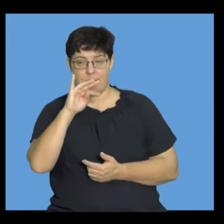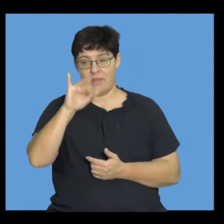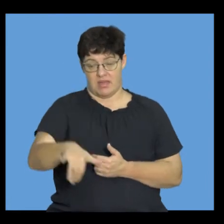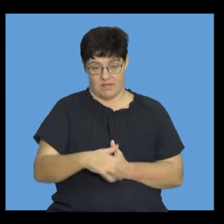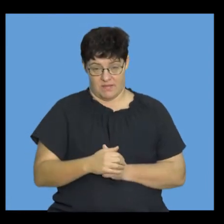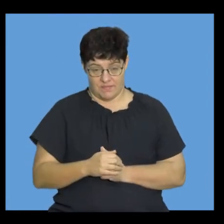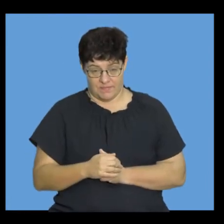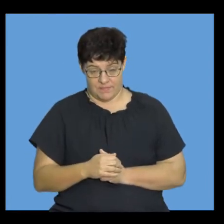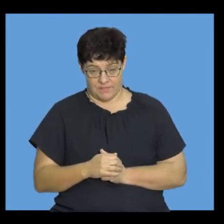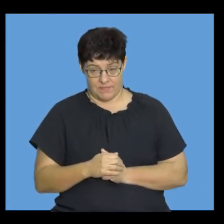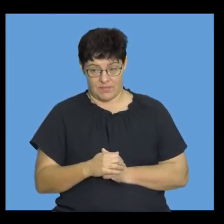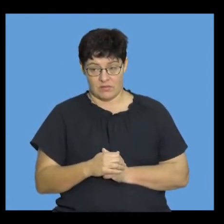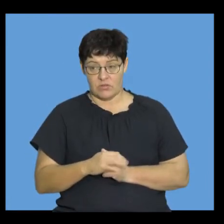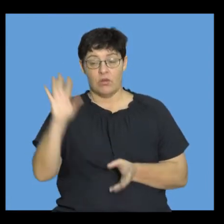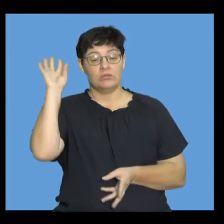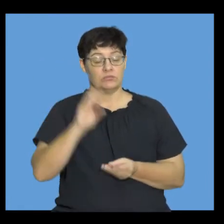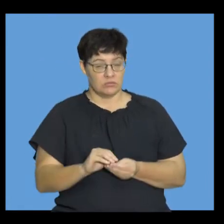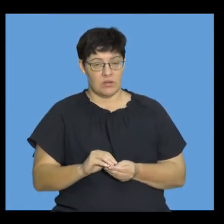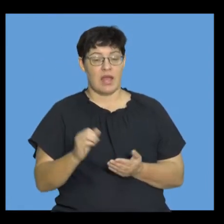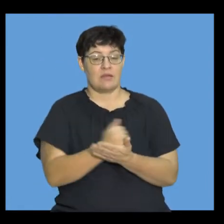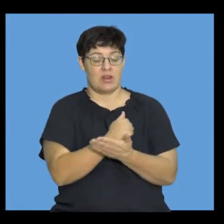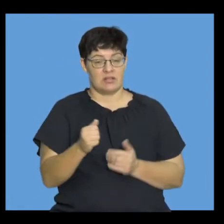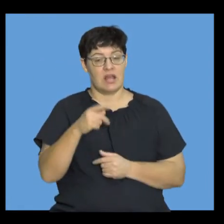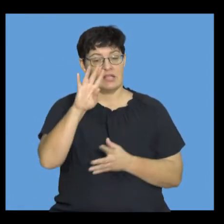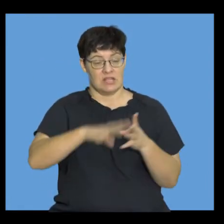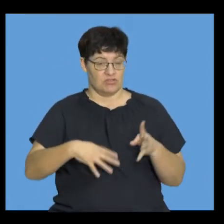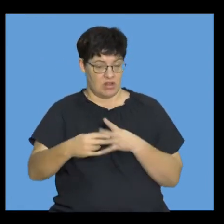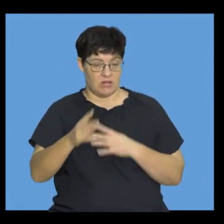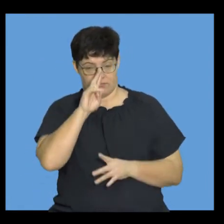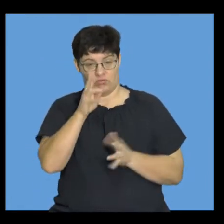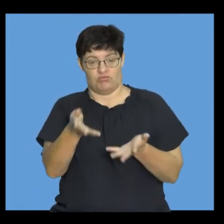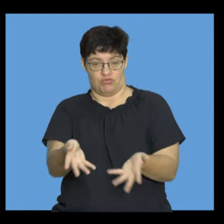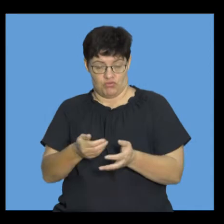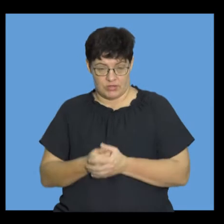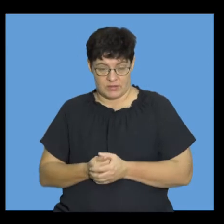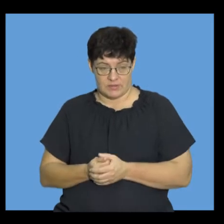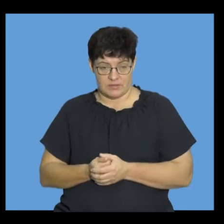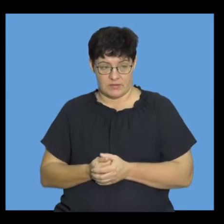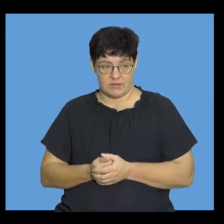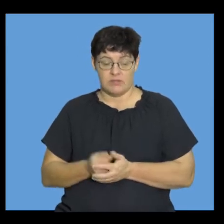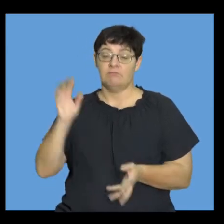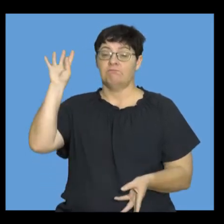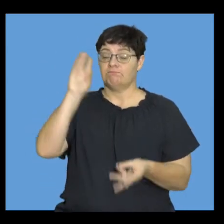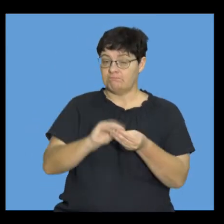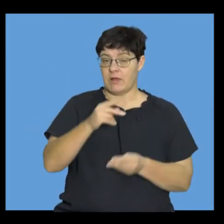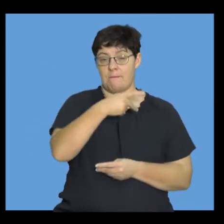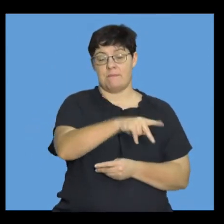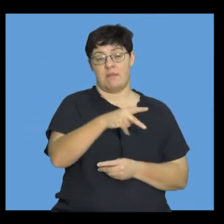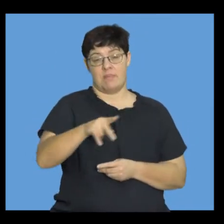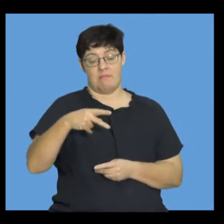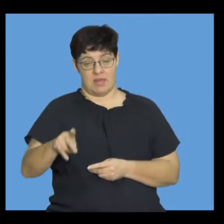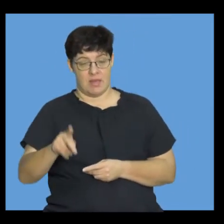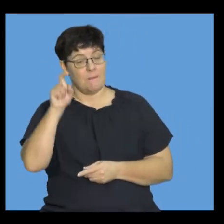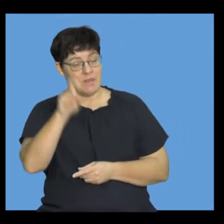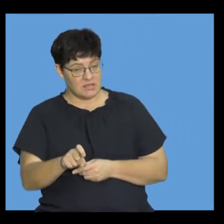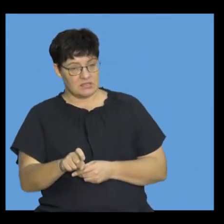total payments or my creditors payment schedule looks like this. This is the total payments that I will have to make for my